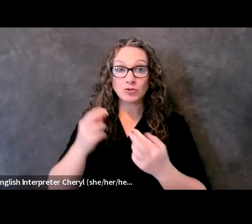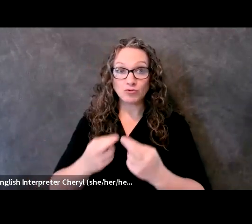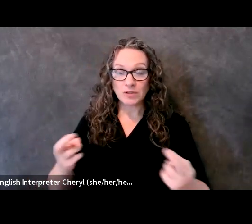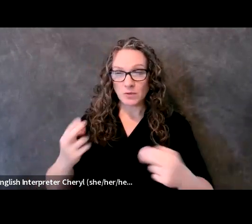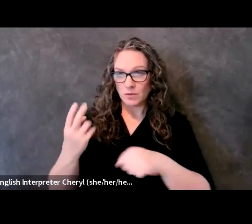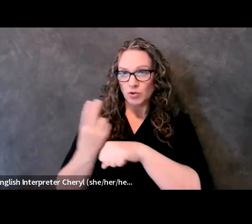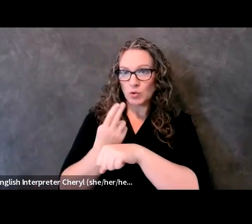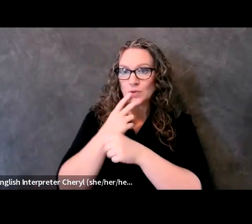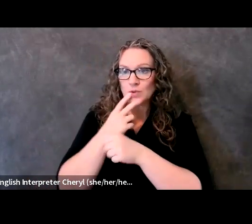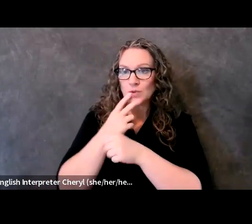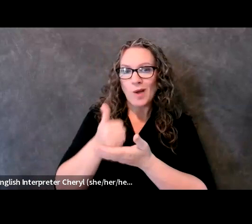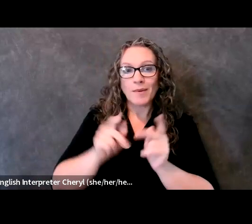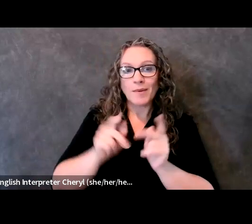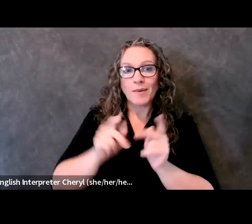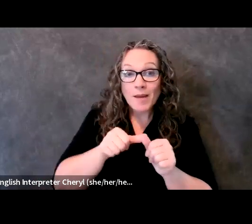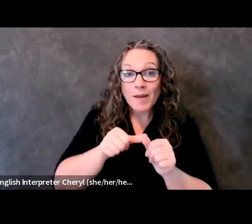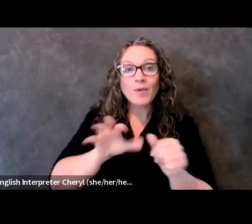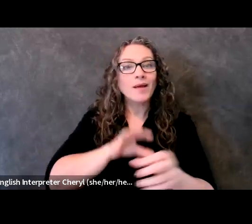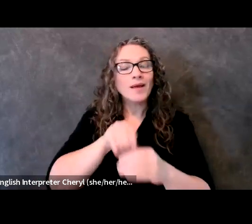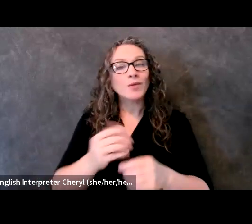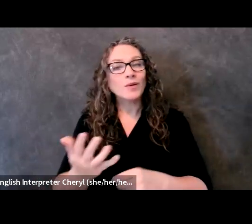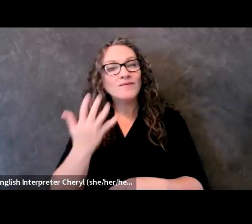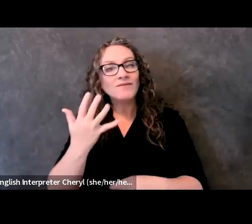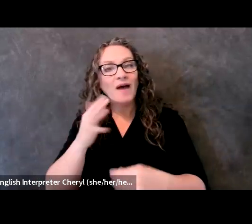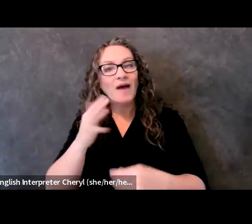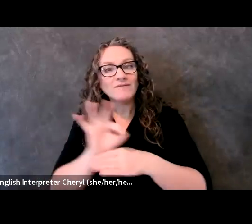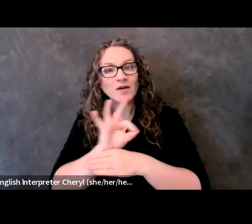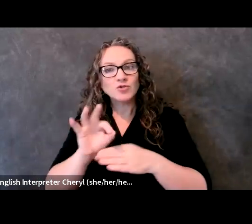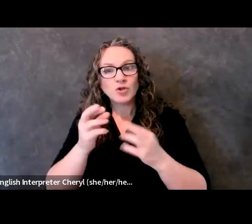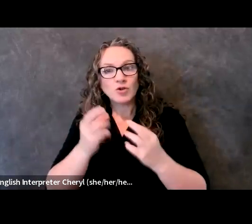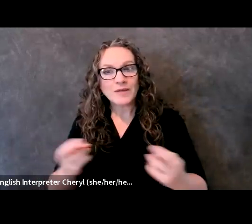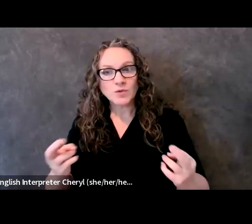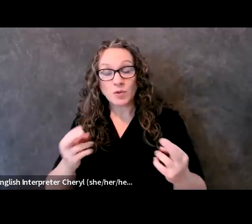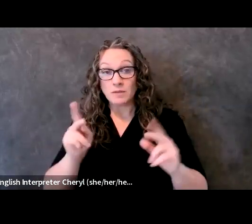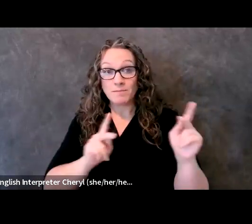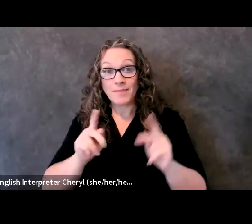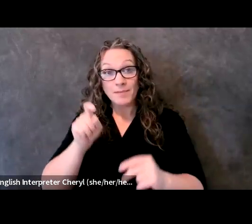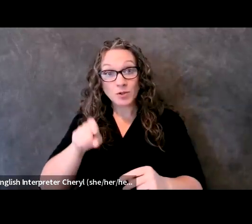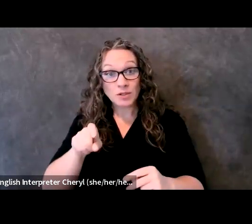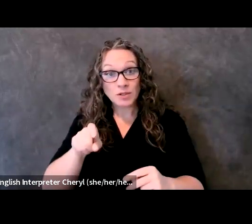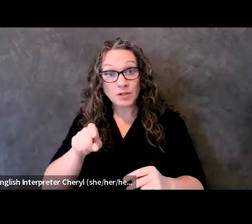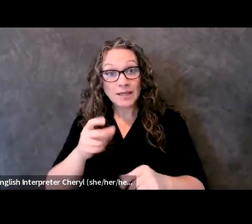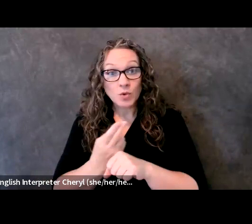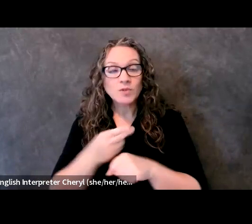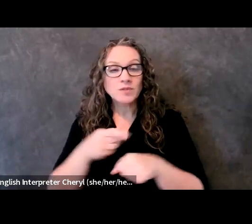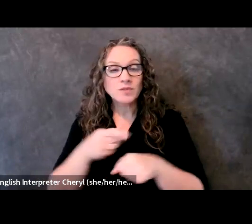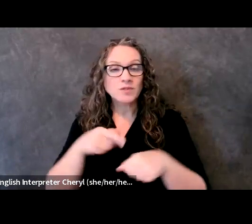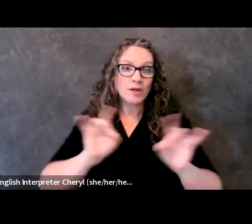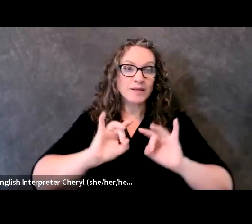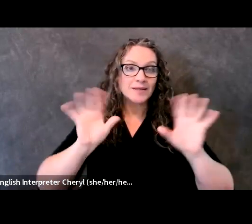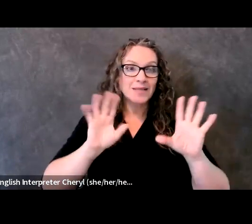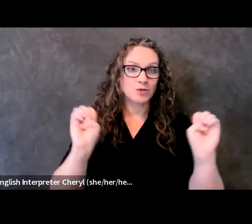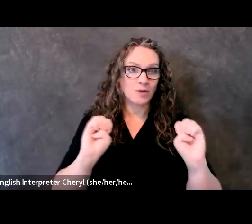people remember and include the 5 functional resources that individuals need to have in emergencies and disasters.